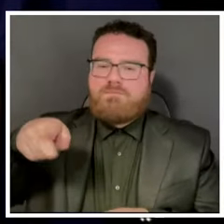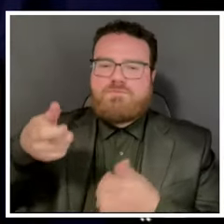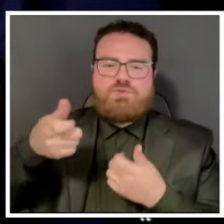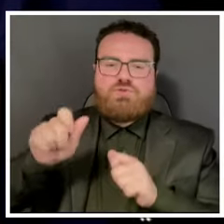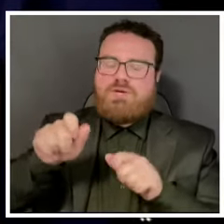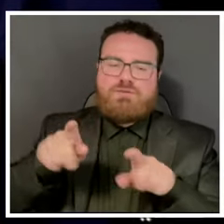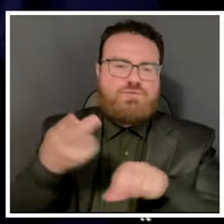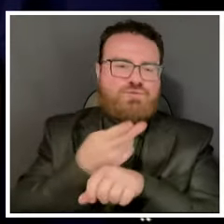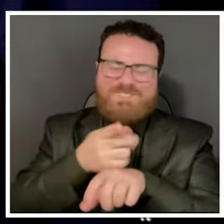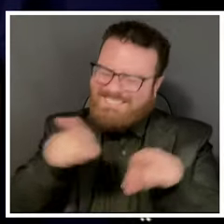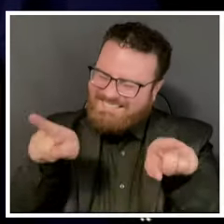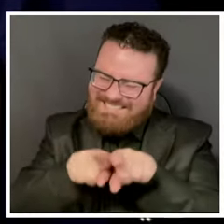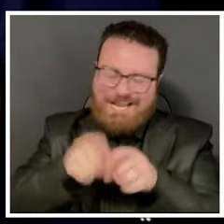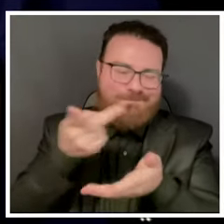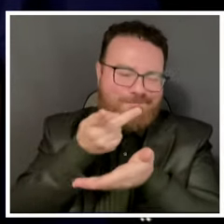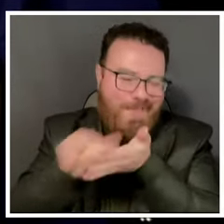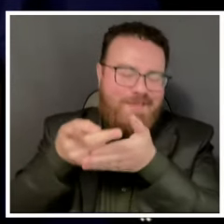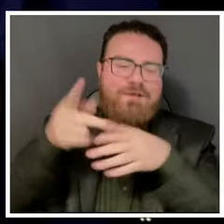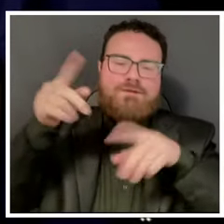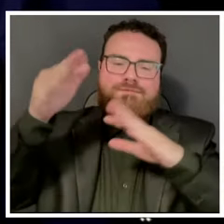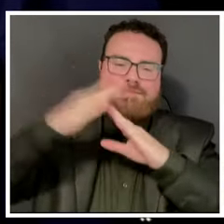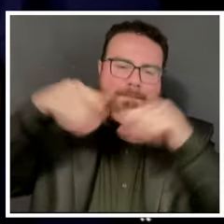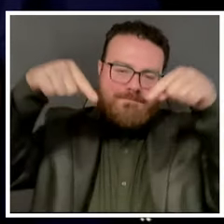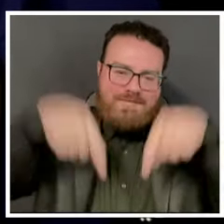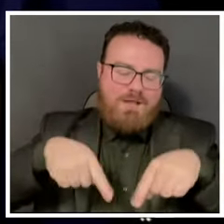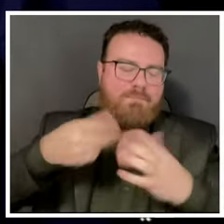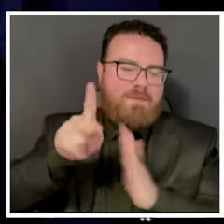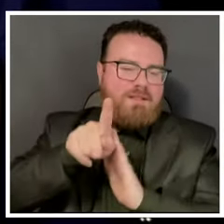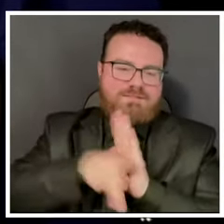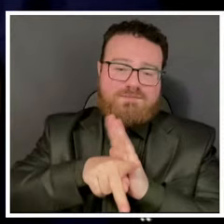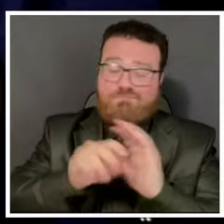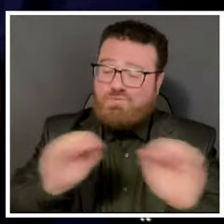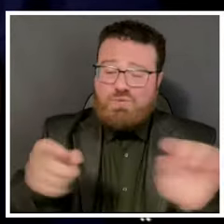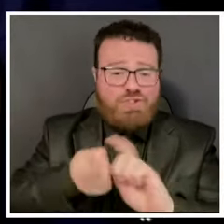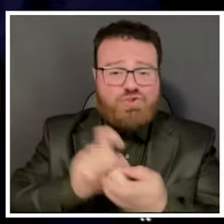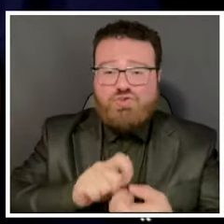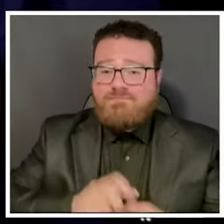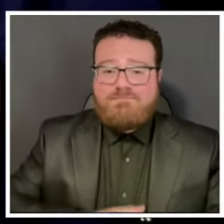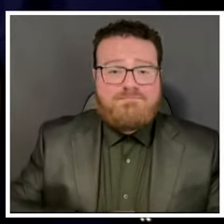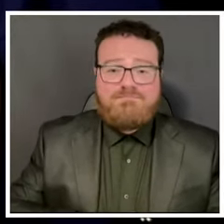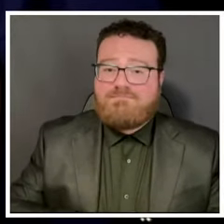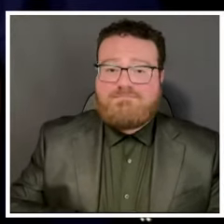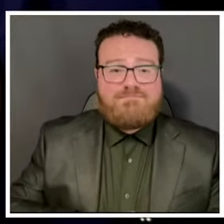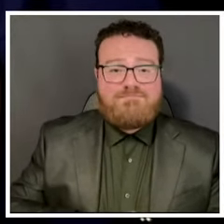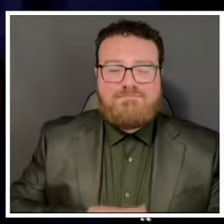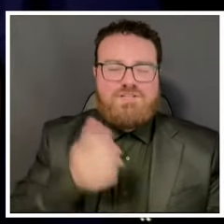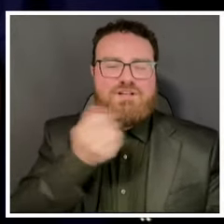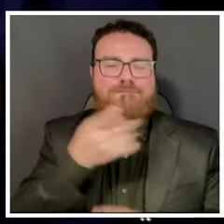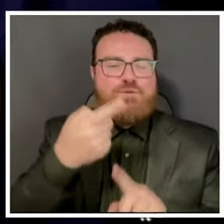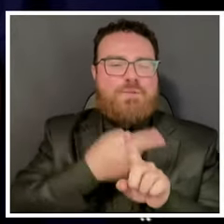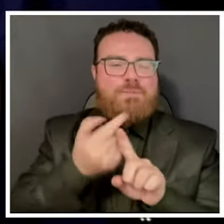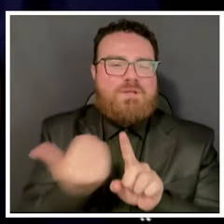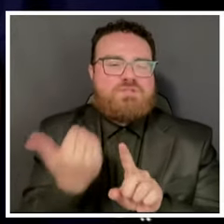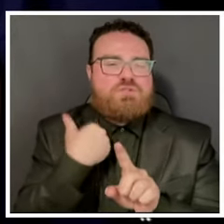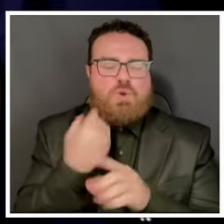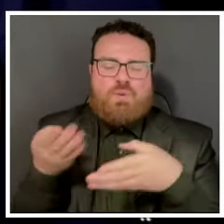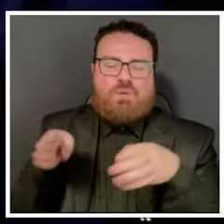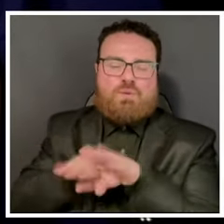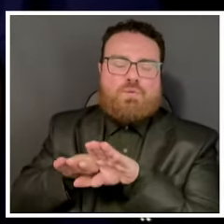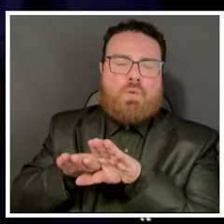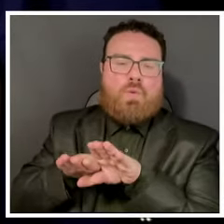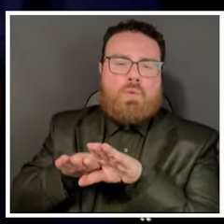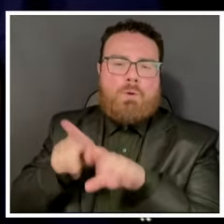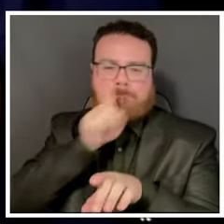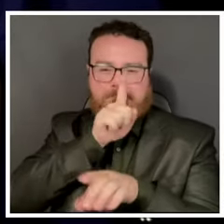failed trickle-down policies. Nothing's changed. Just a few months ago, at a closed-door event in Mar-a-Lago, he told